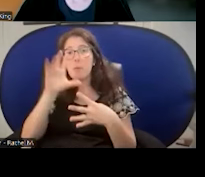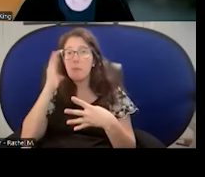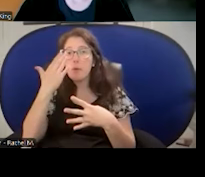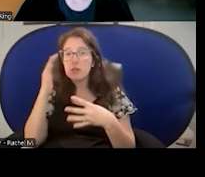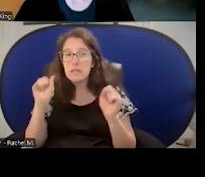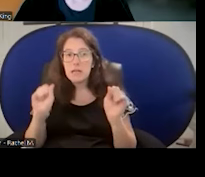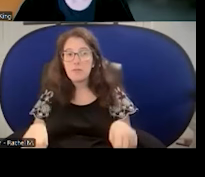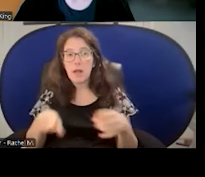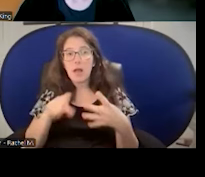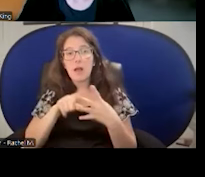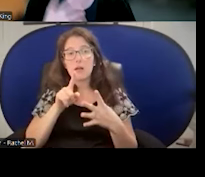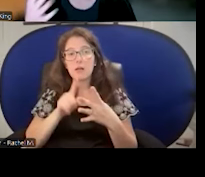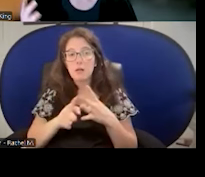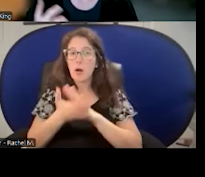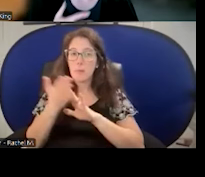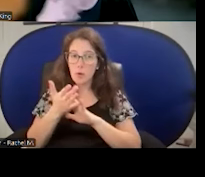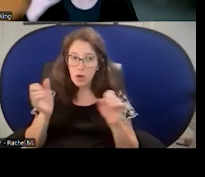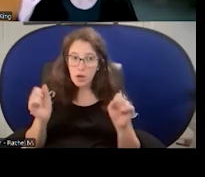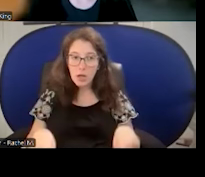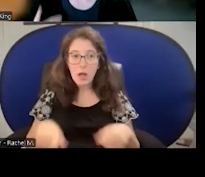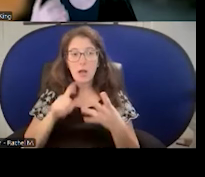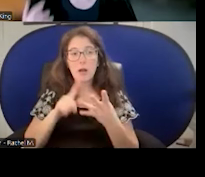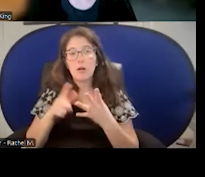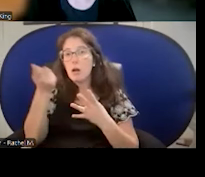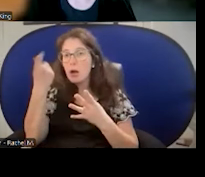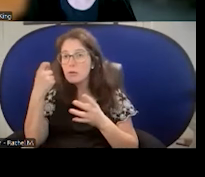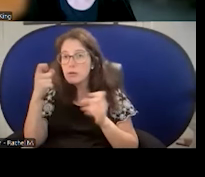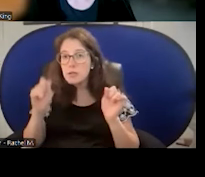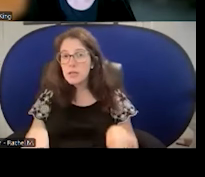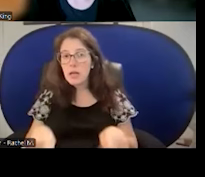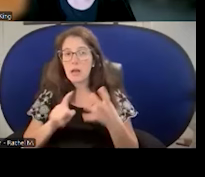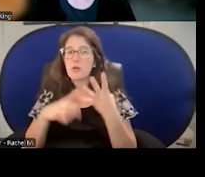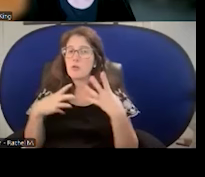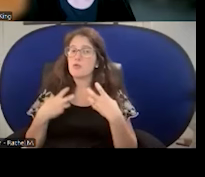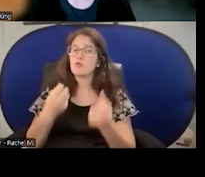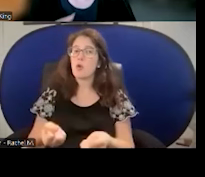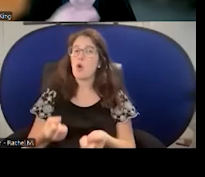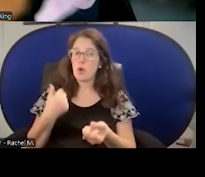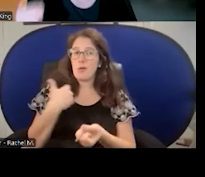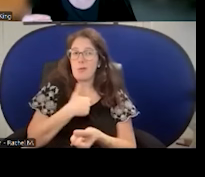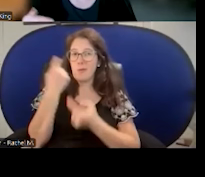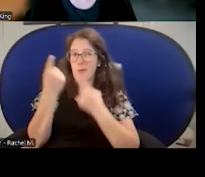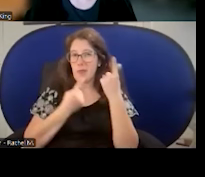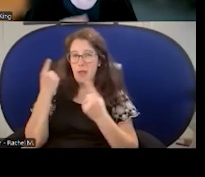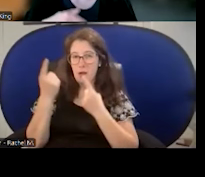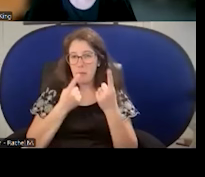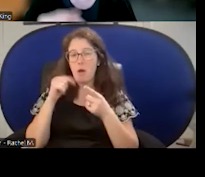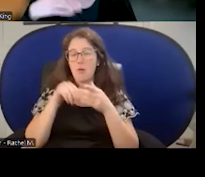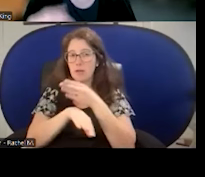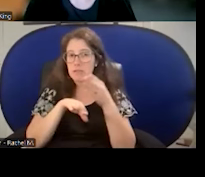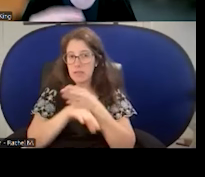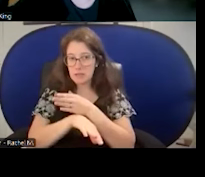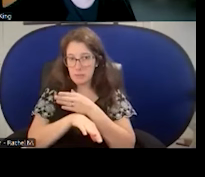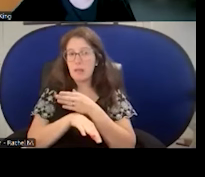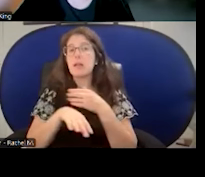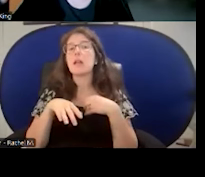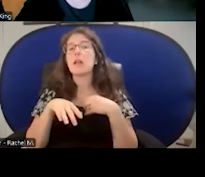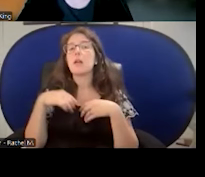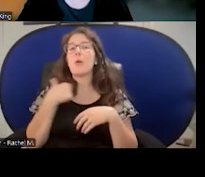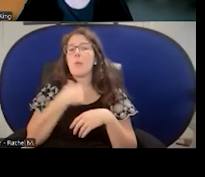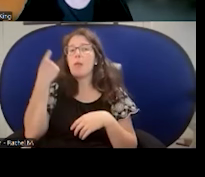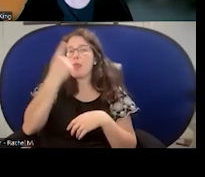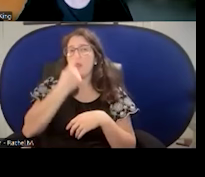and robust. So when we're thinking about that in terms of accessibility, we can think about that like perceivable, students can see and hear